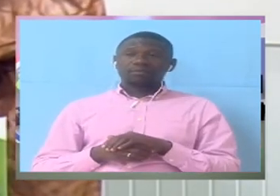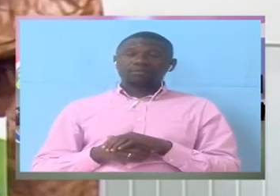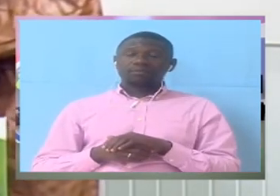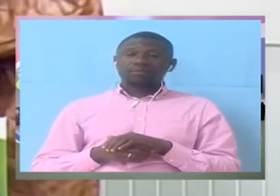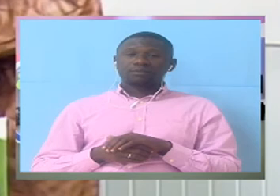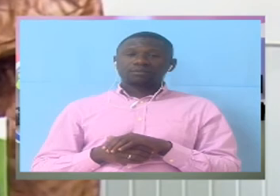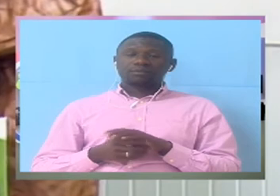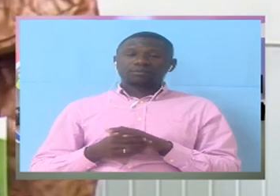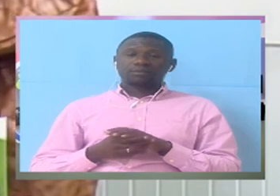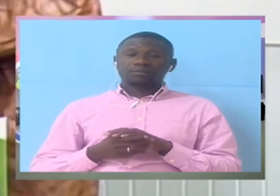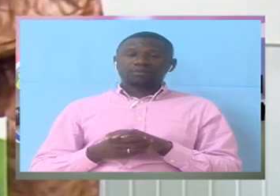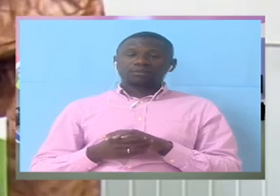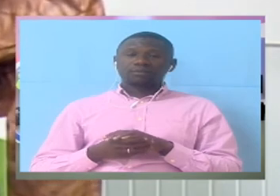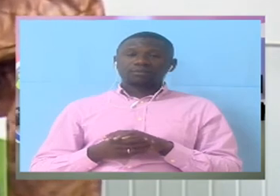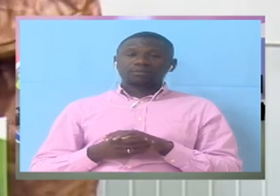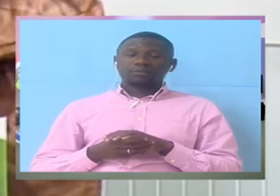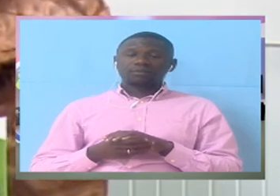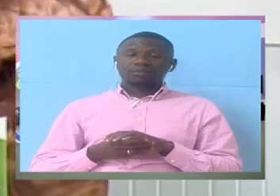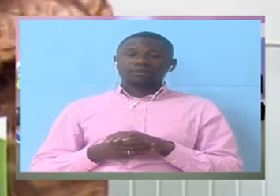somebody